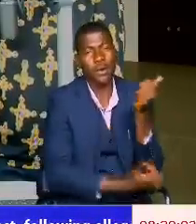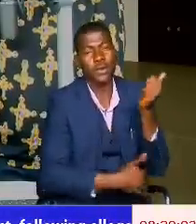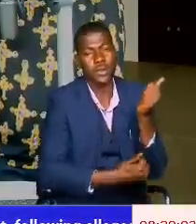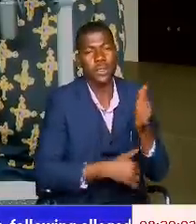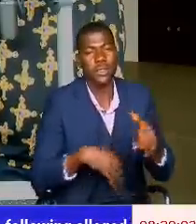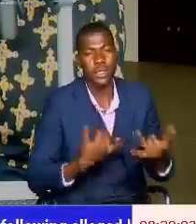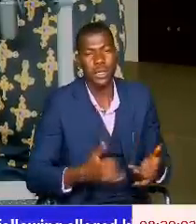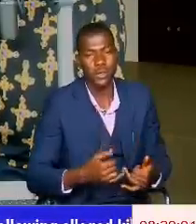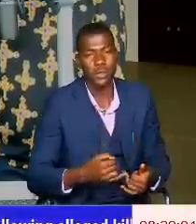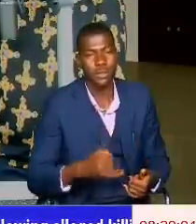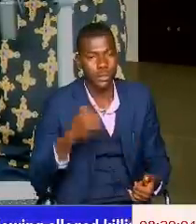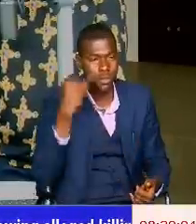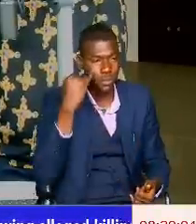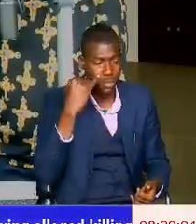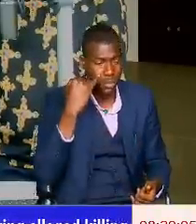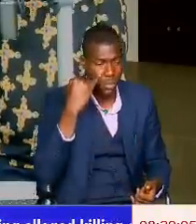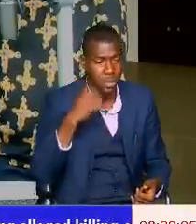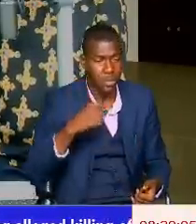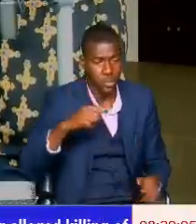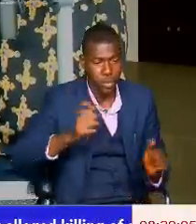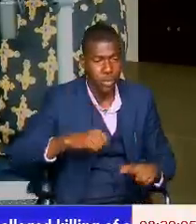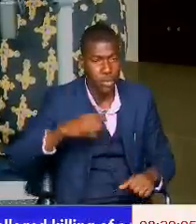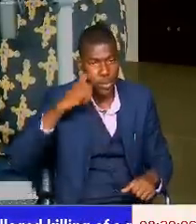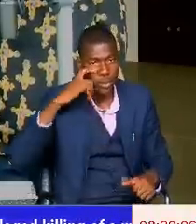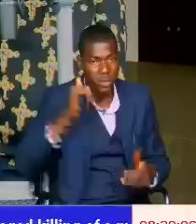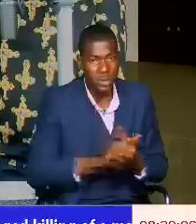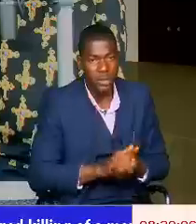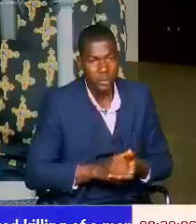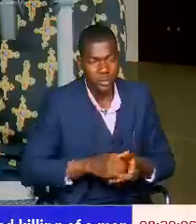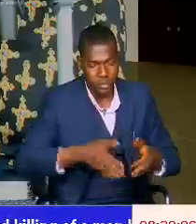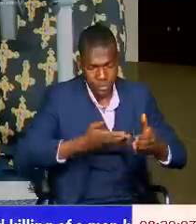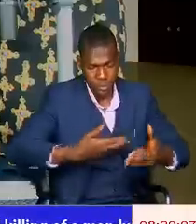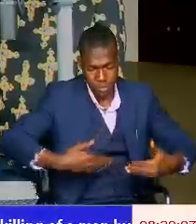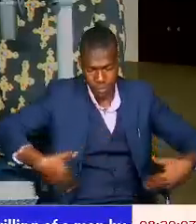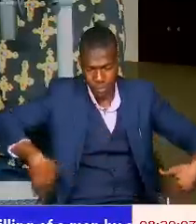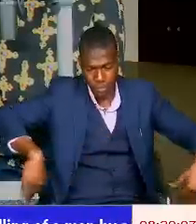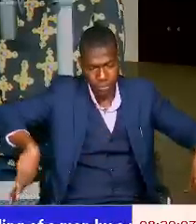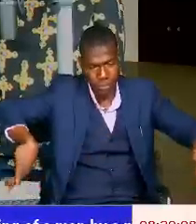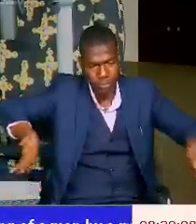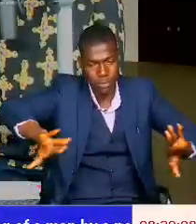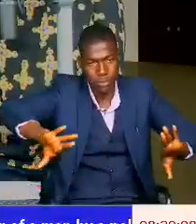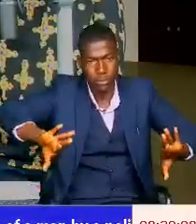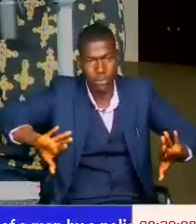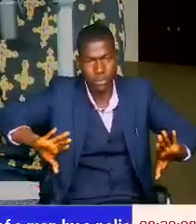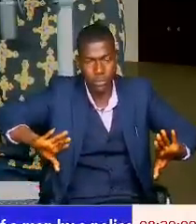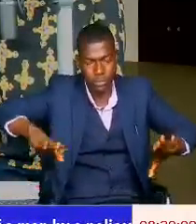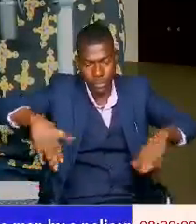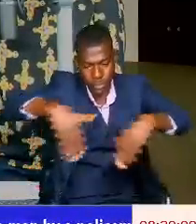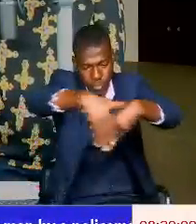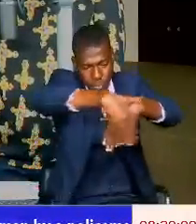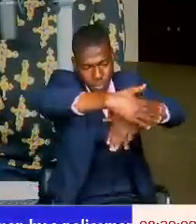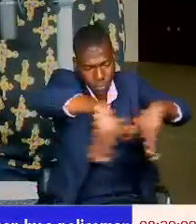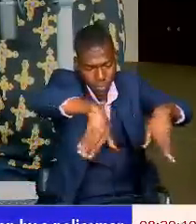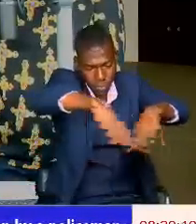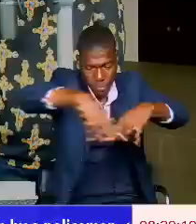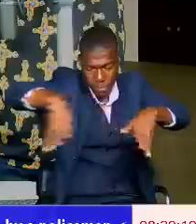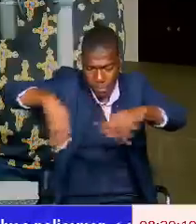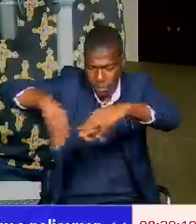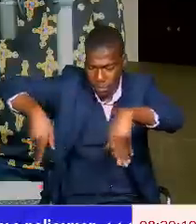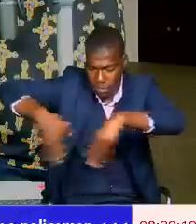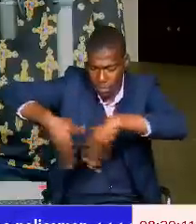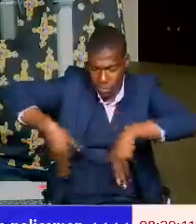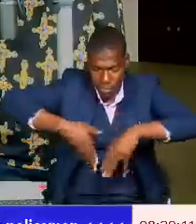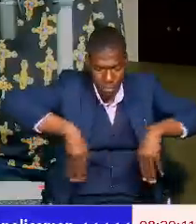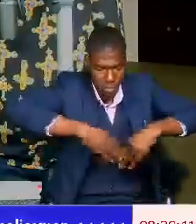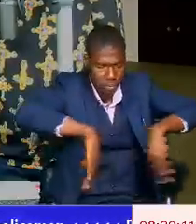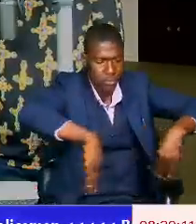an expose this thing. Our big men, that's a big this thing, they, but they know we, the ordinary Nigerians, to know. Any place when I see